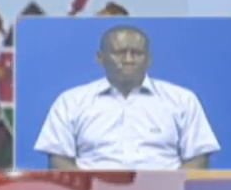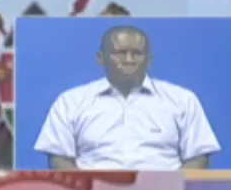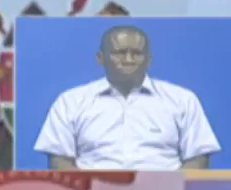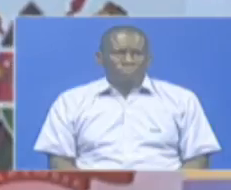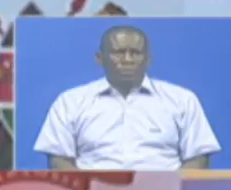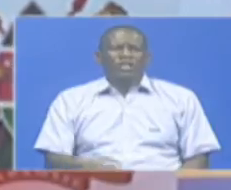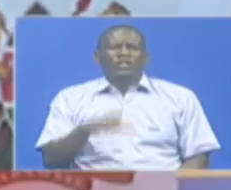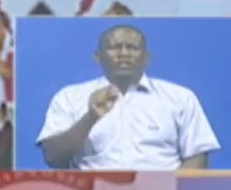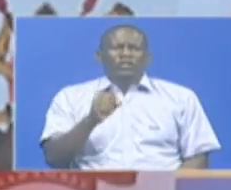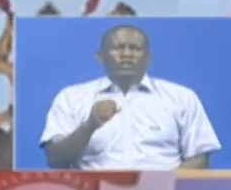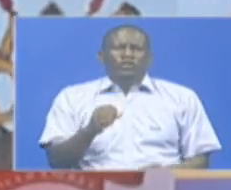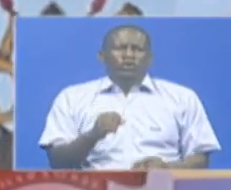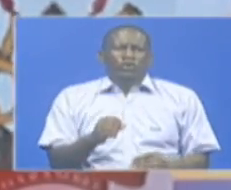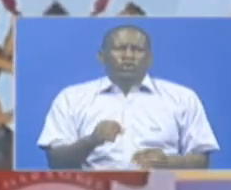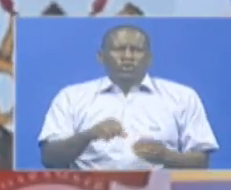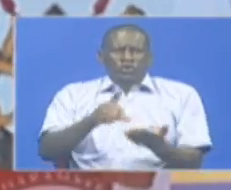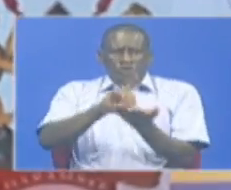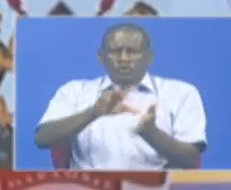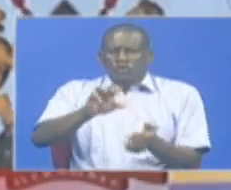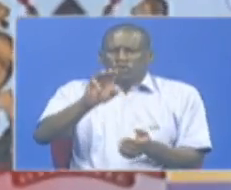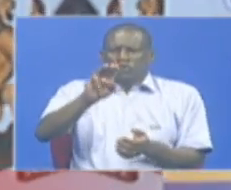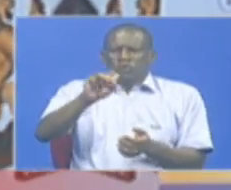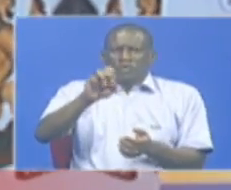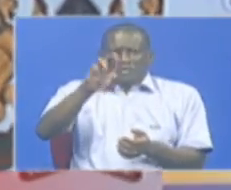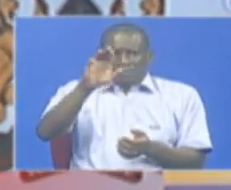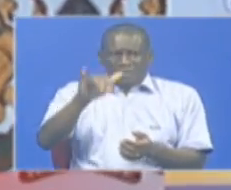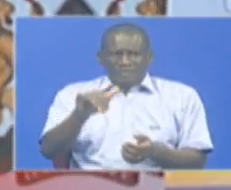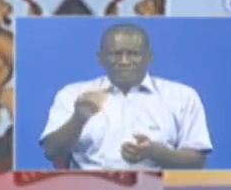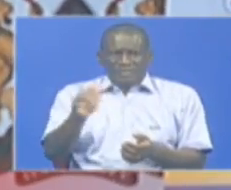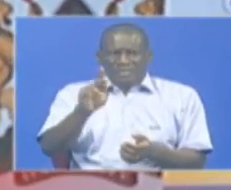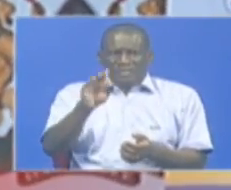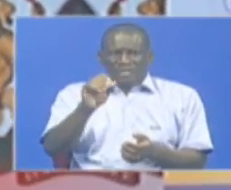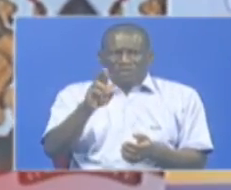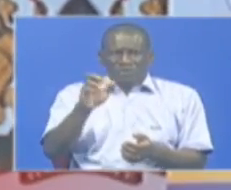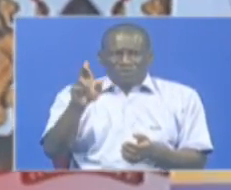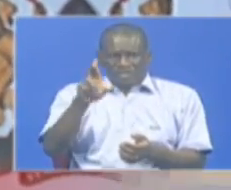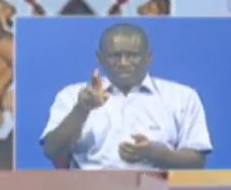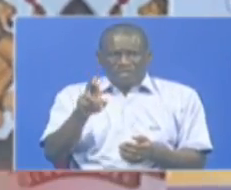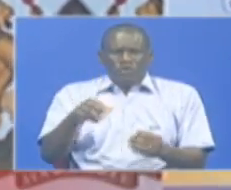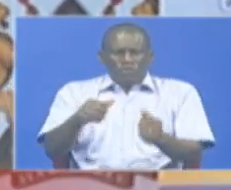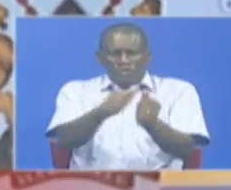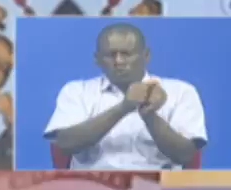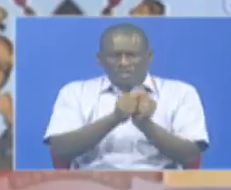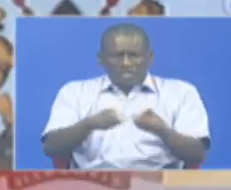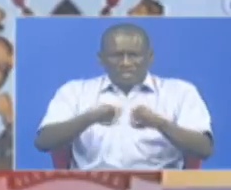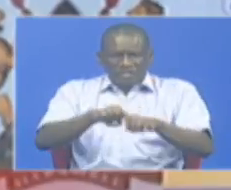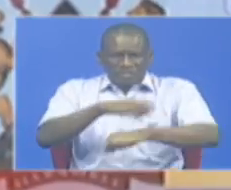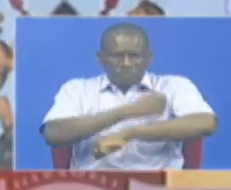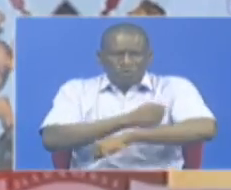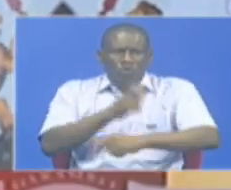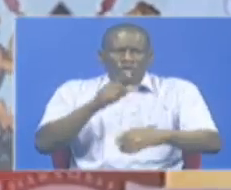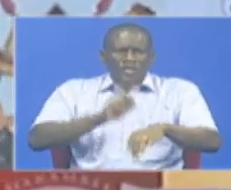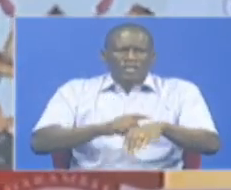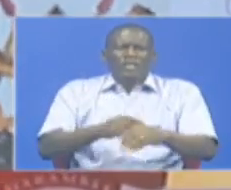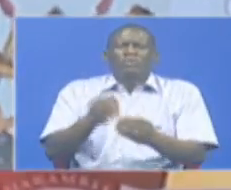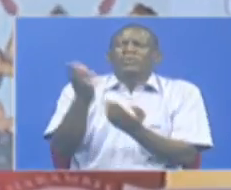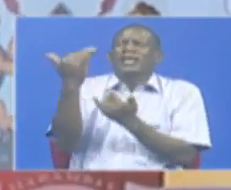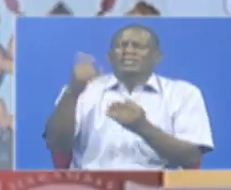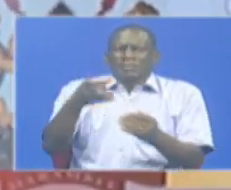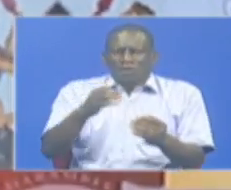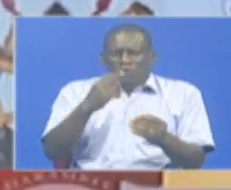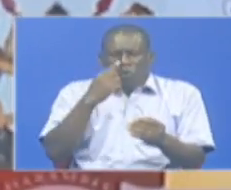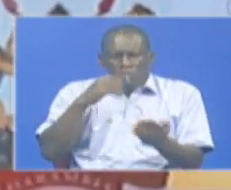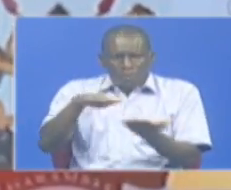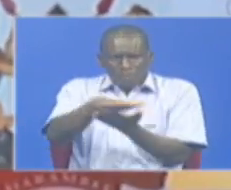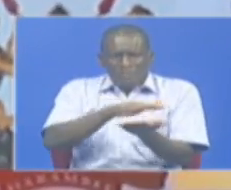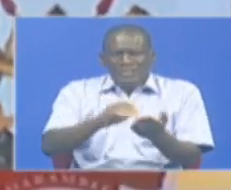So Dr. Masi Korir, who was a classmate of mine, if I should add, when do we expect our home-based care protocols?